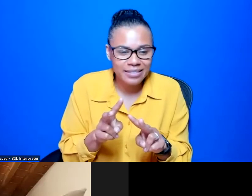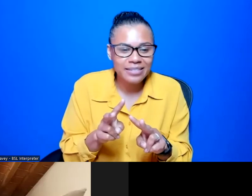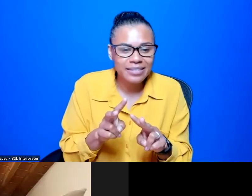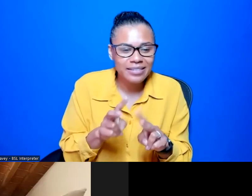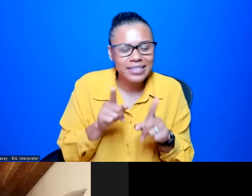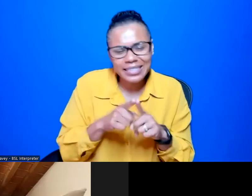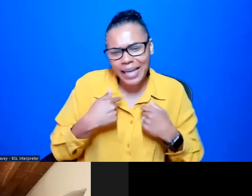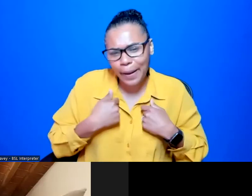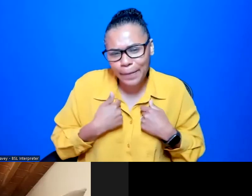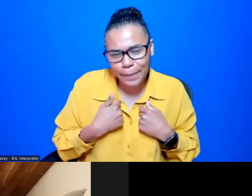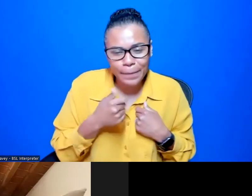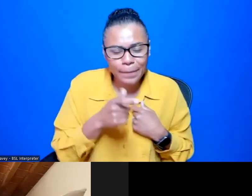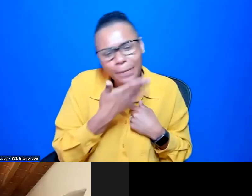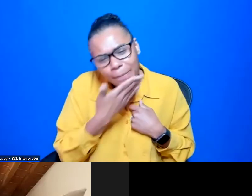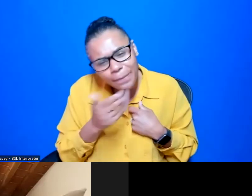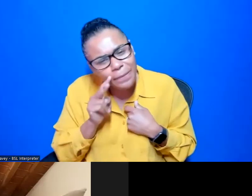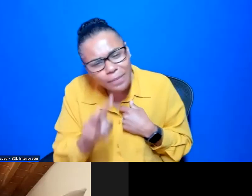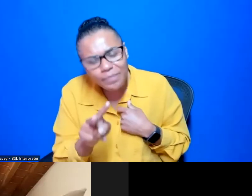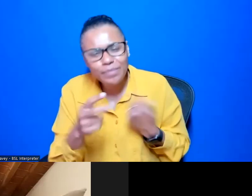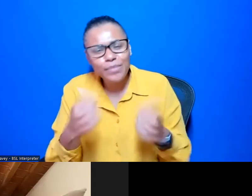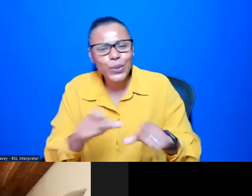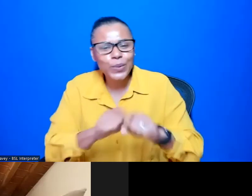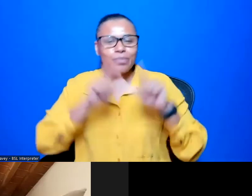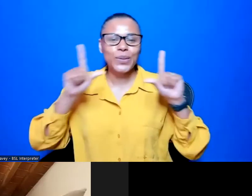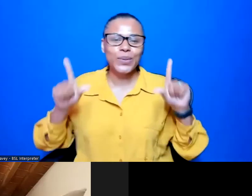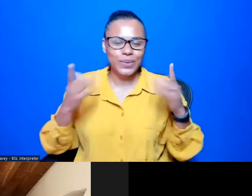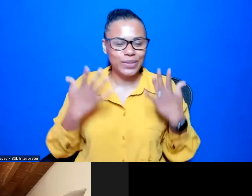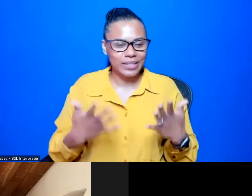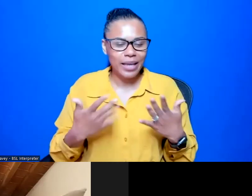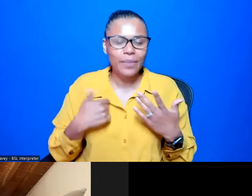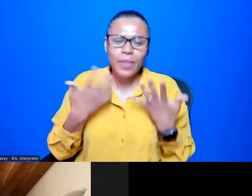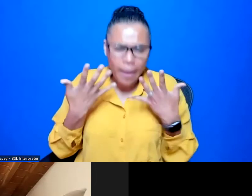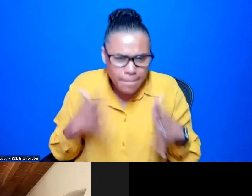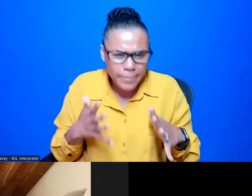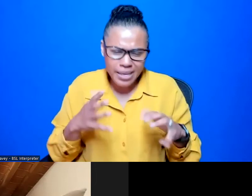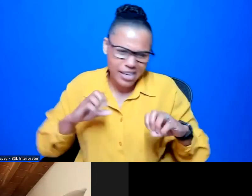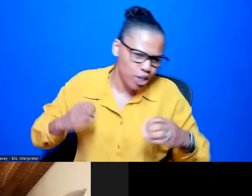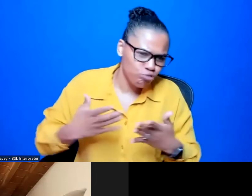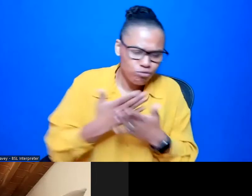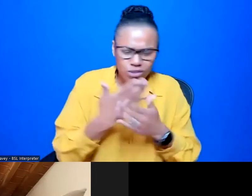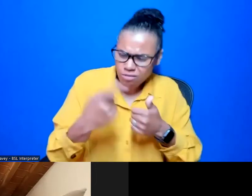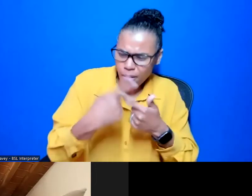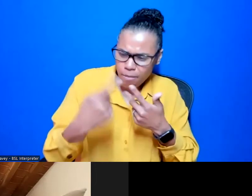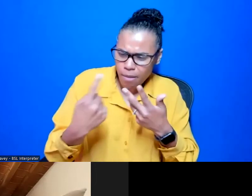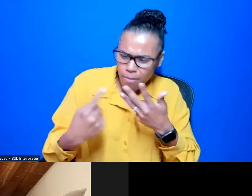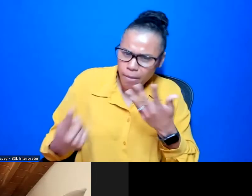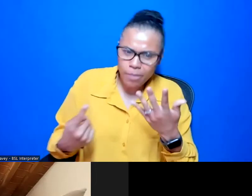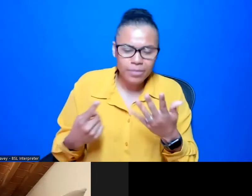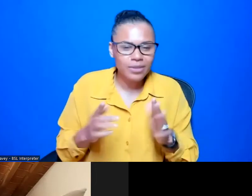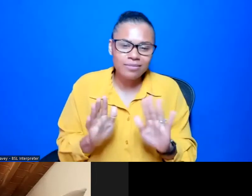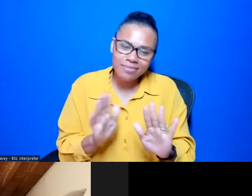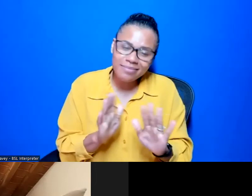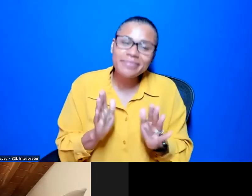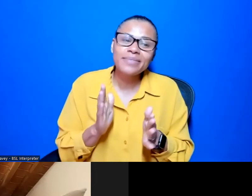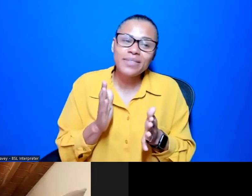Hi, it's lovely to see you on our screens today, and I gave you a very big introduction before, and I don't want you to feel as if you've missed it, but we do